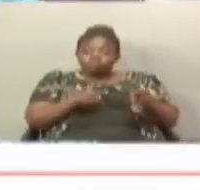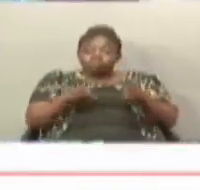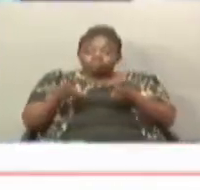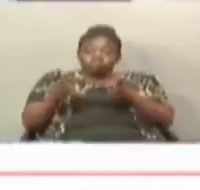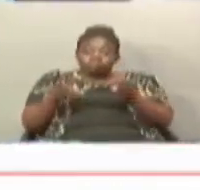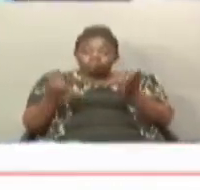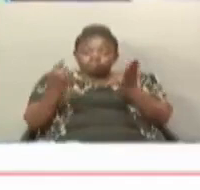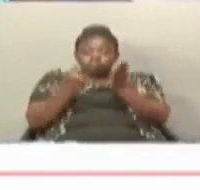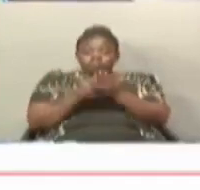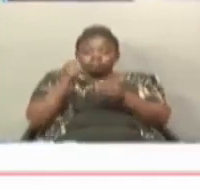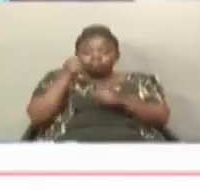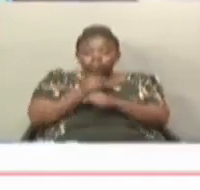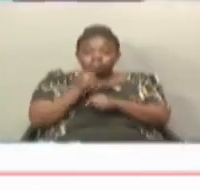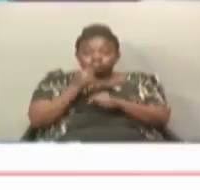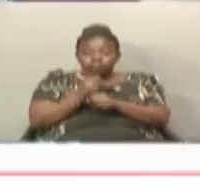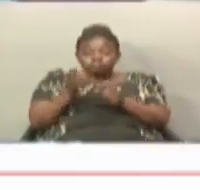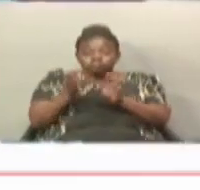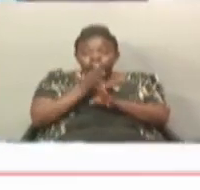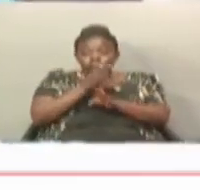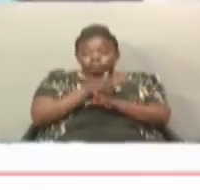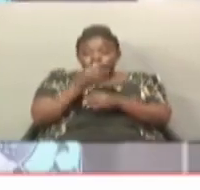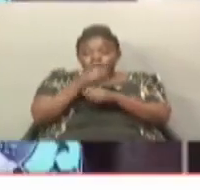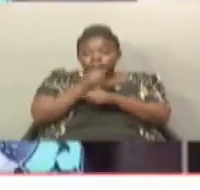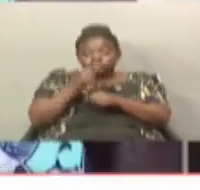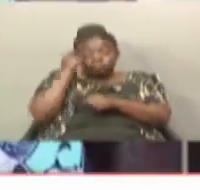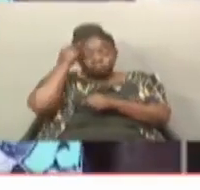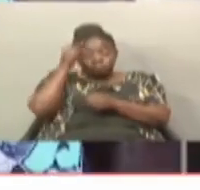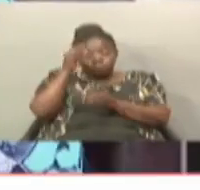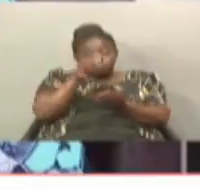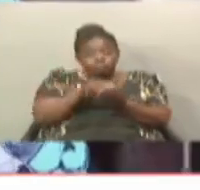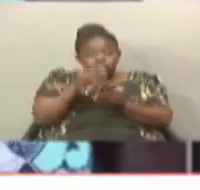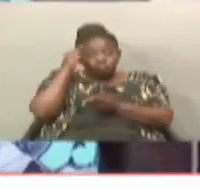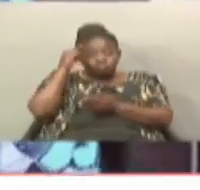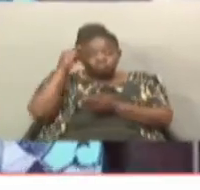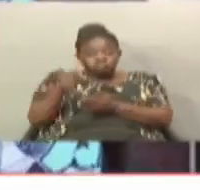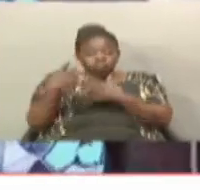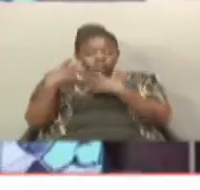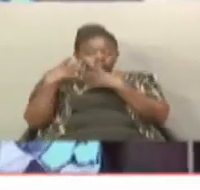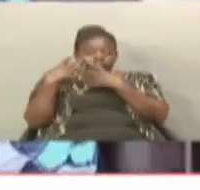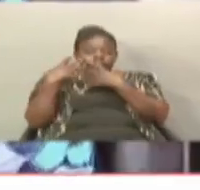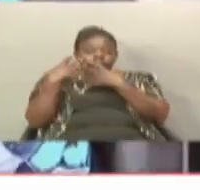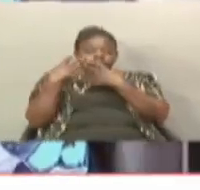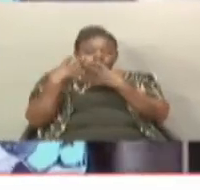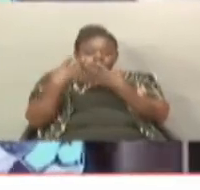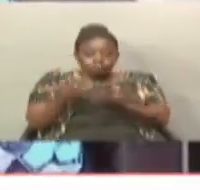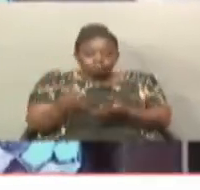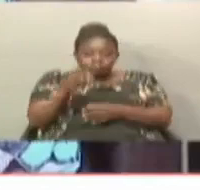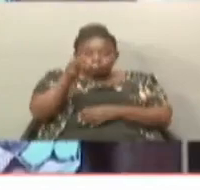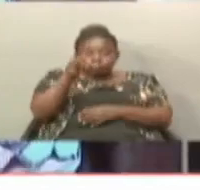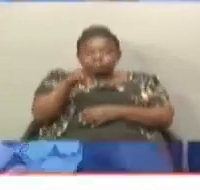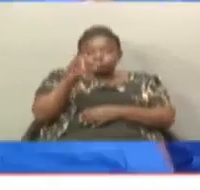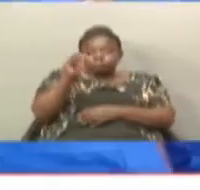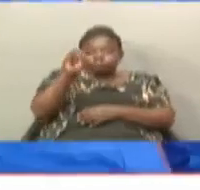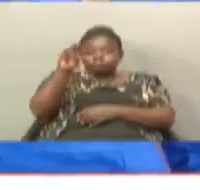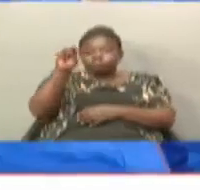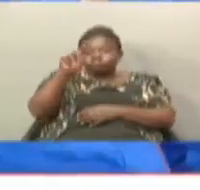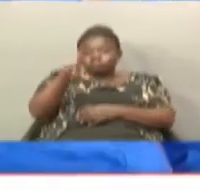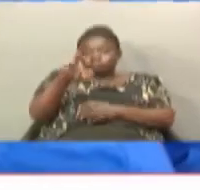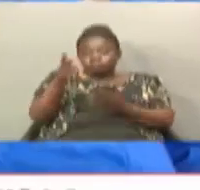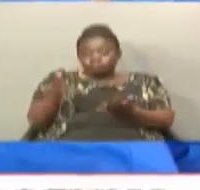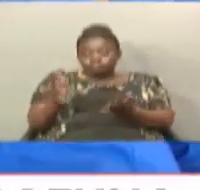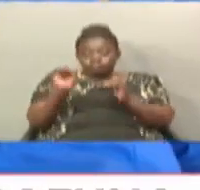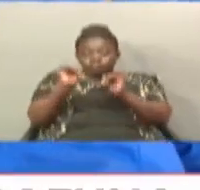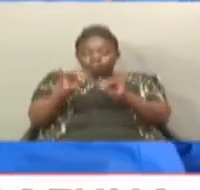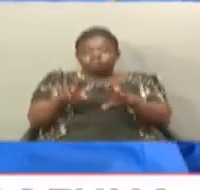the Uganda Girl Guides Association for keeping the dream of Baden Powell alive.